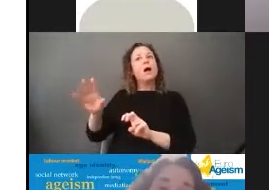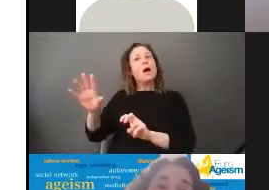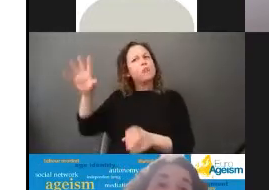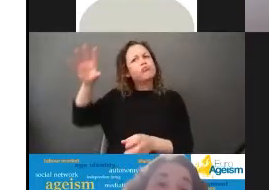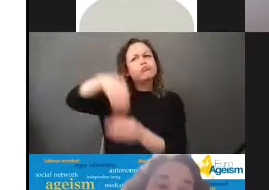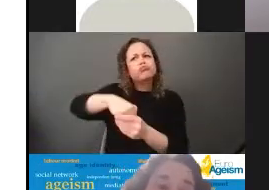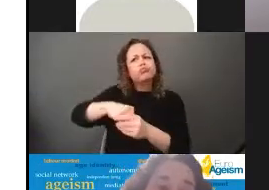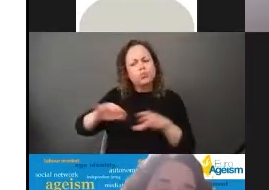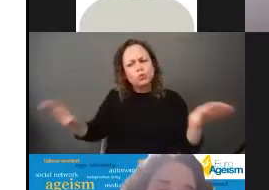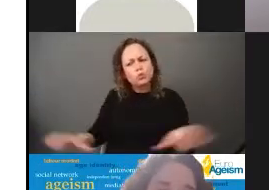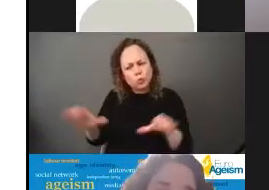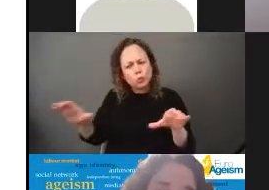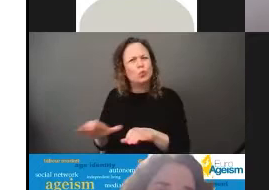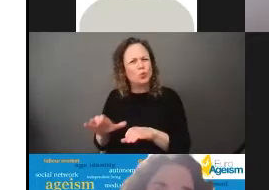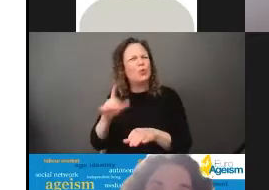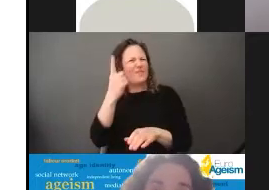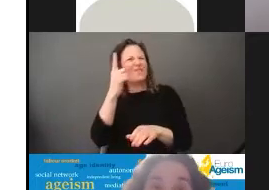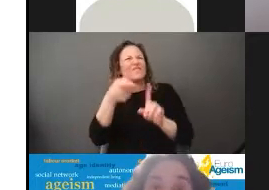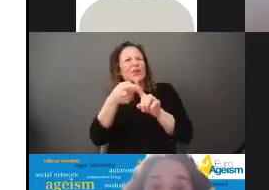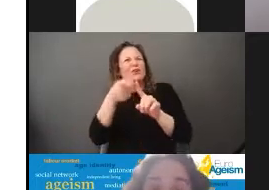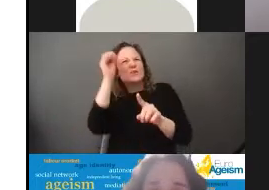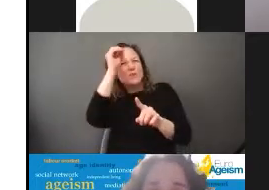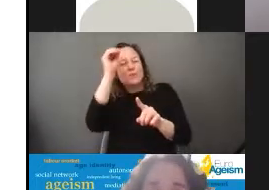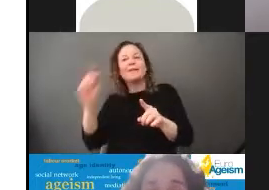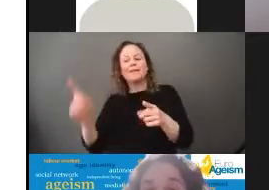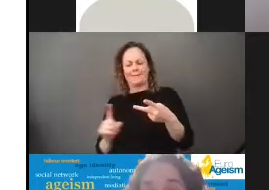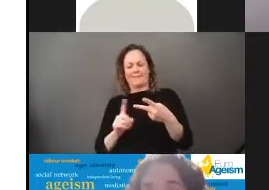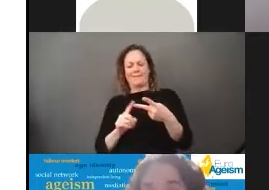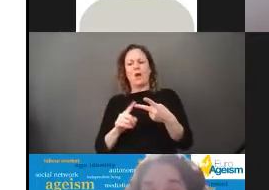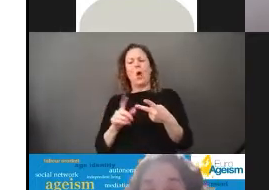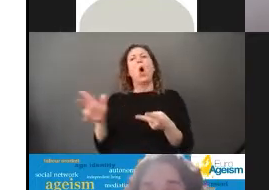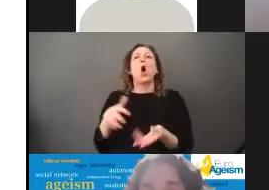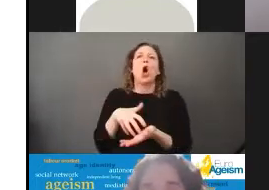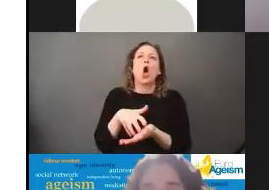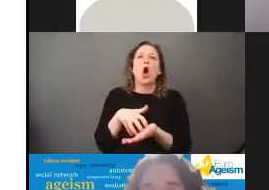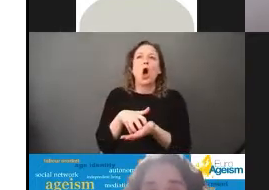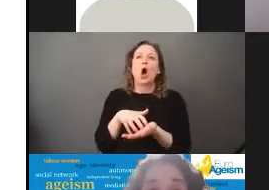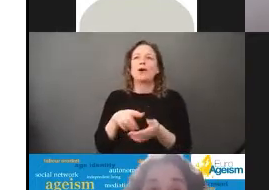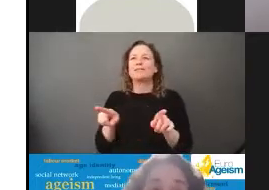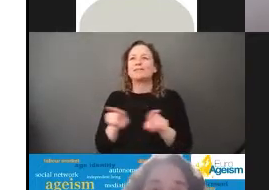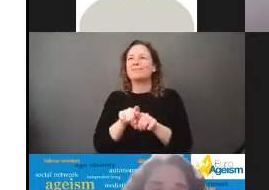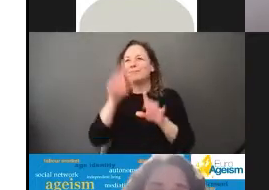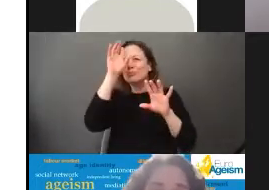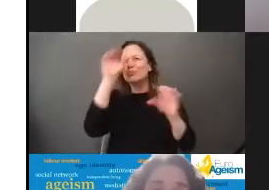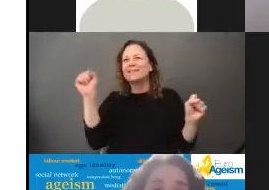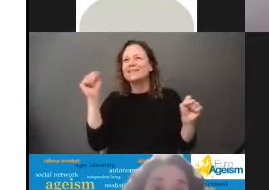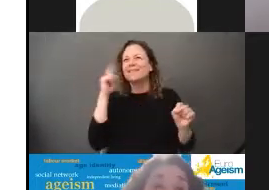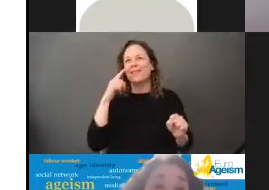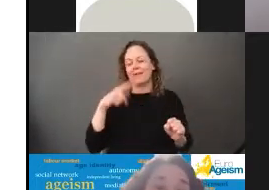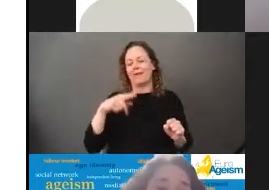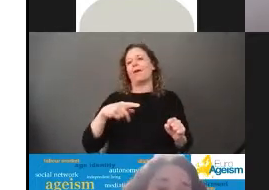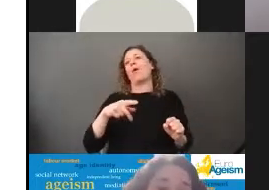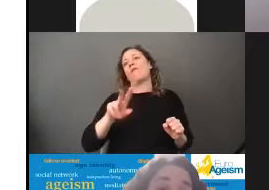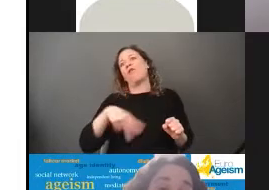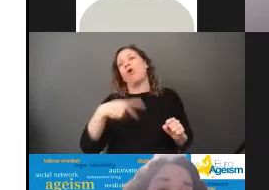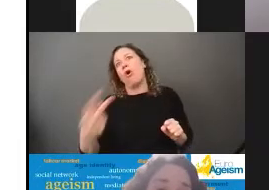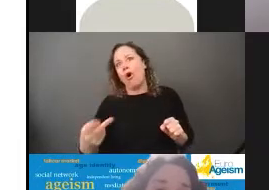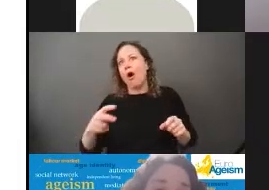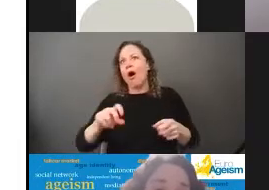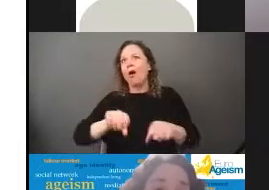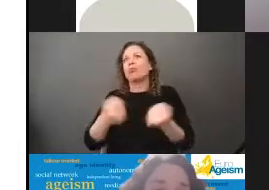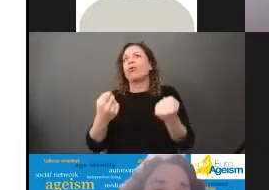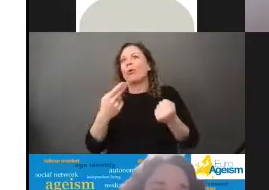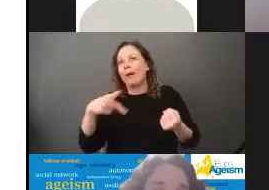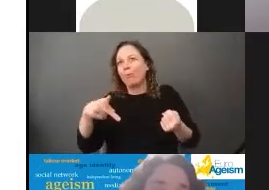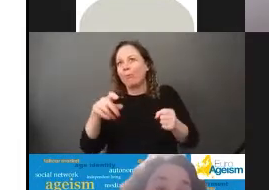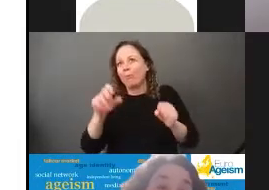three groups of older people that were discussed in these commentaries. The first group is that of long-term